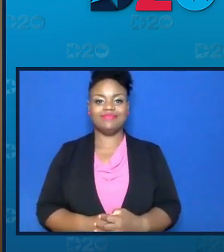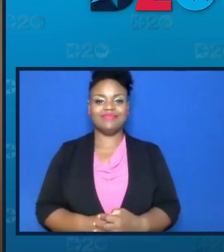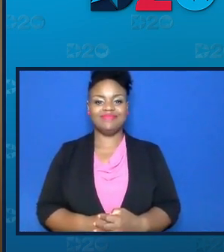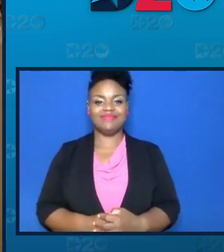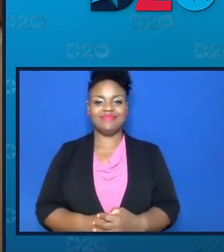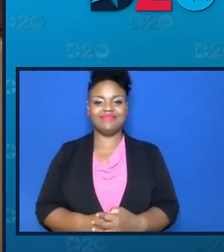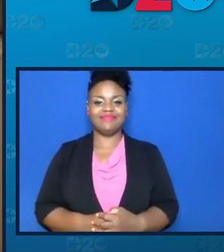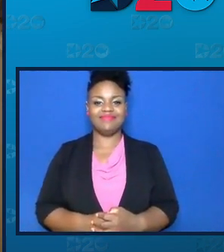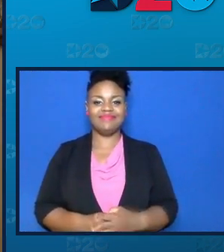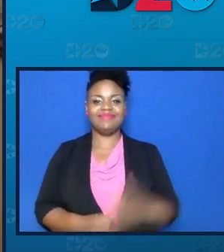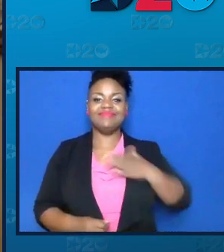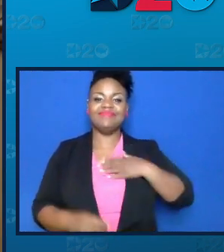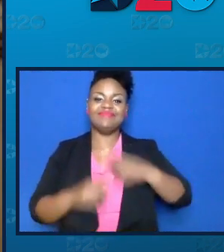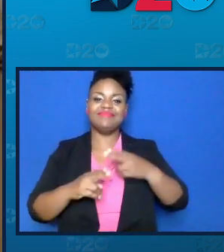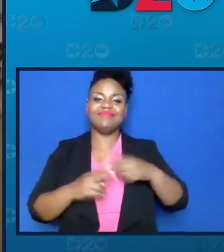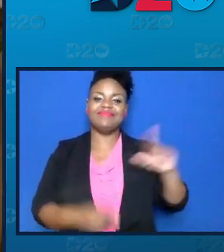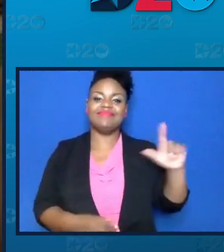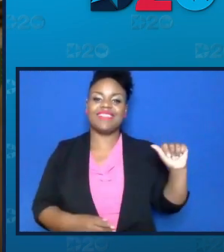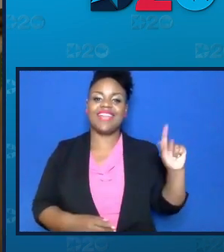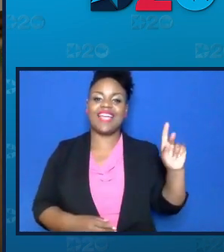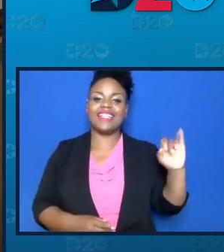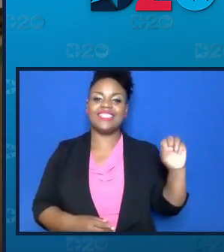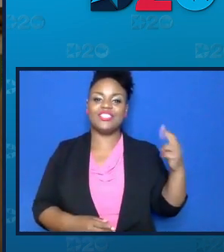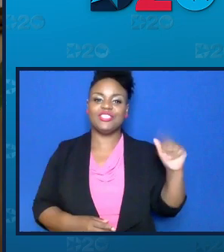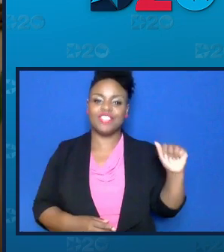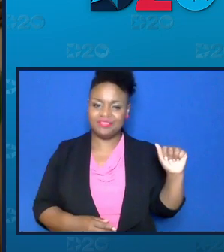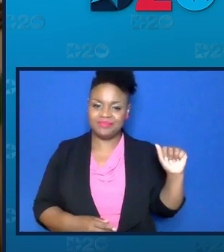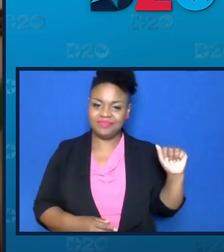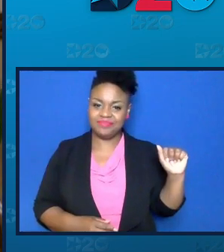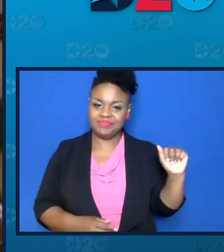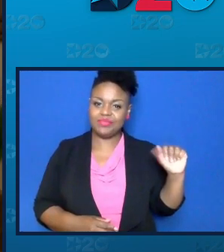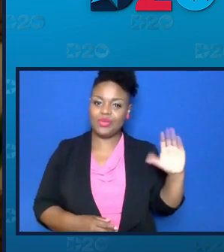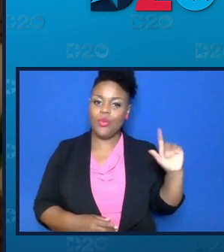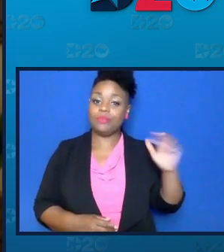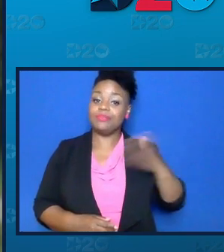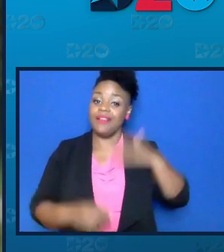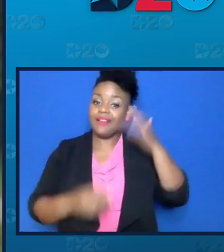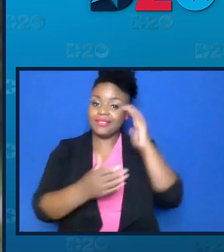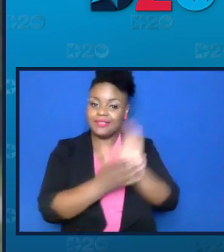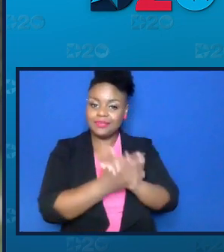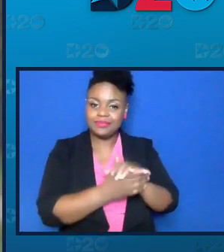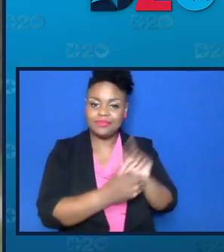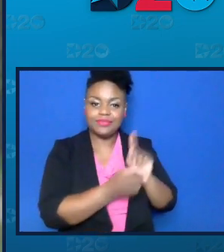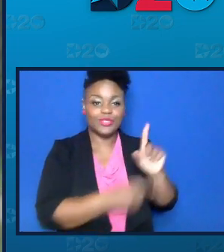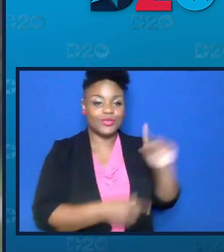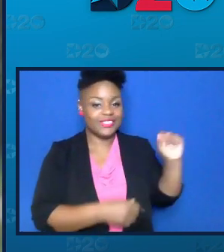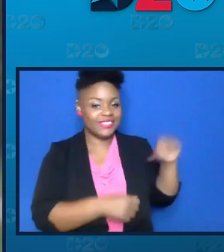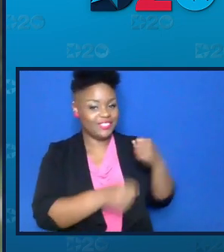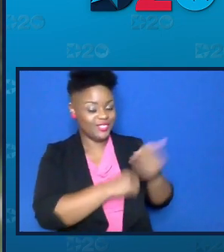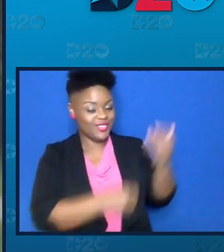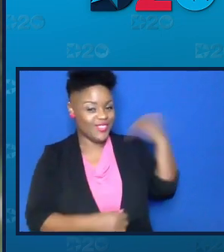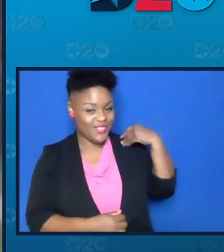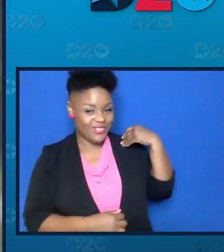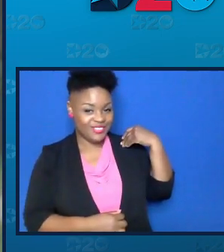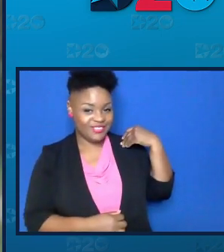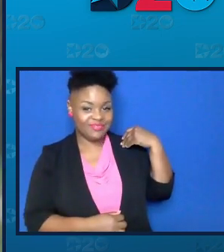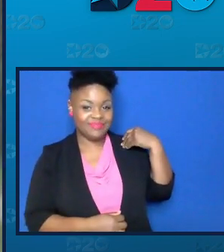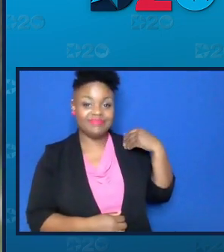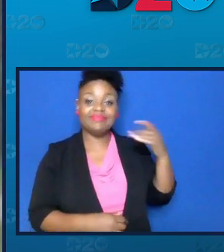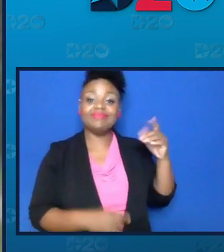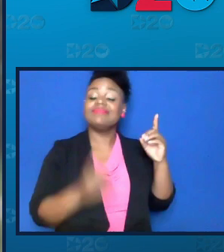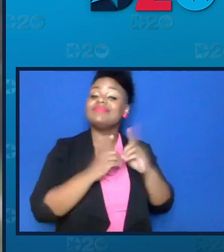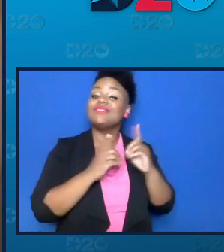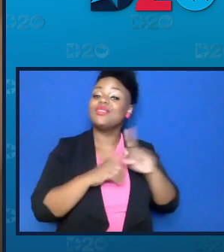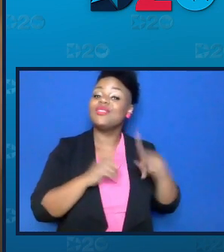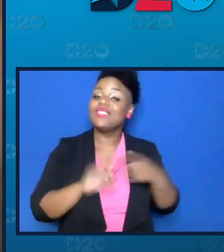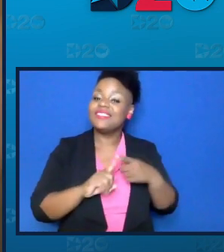My name is Lakeisha Cole. I met my husband 20 years ago. We started dating while I was in college.